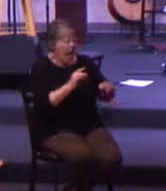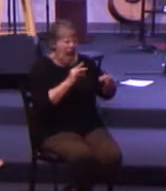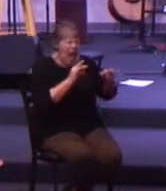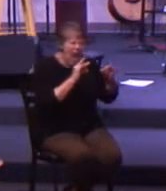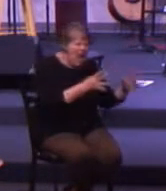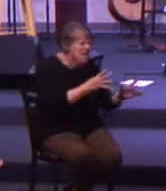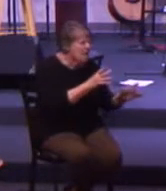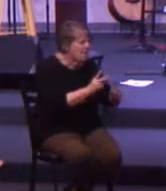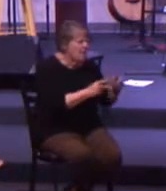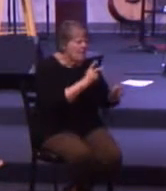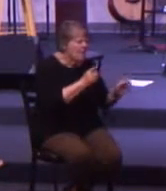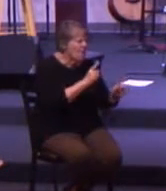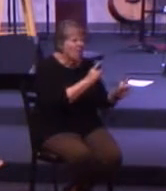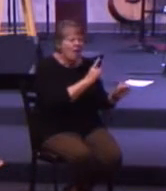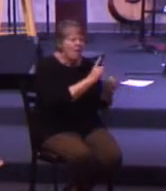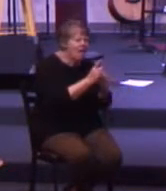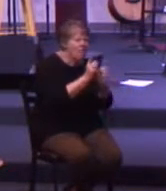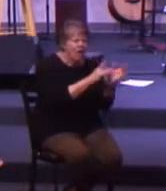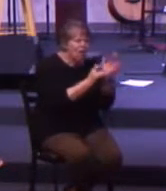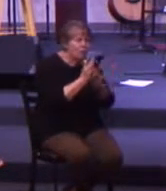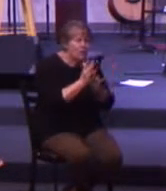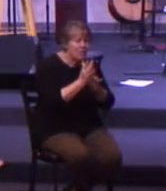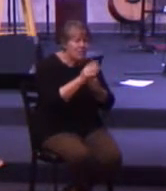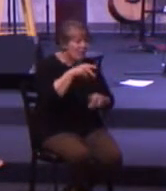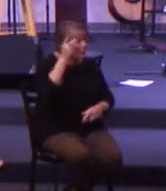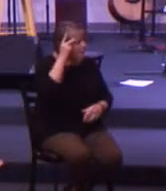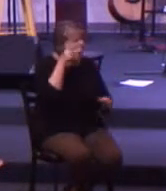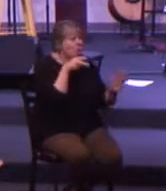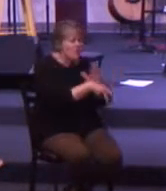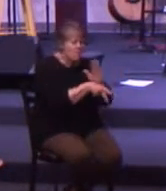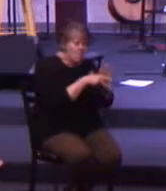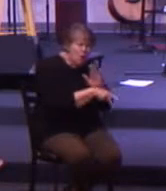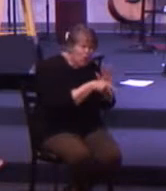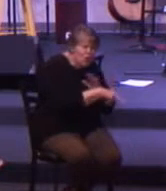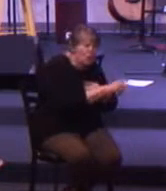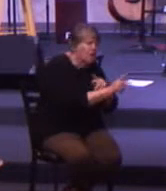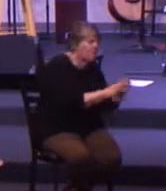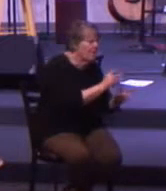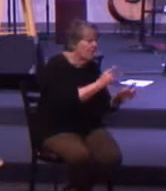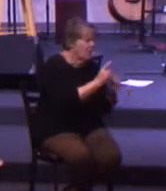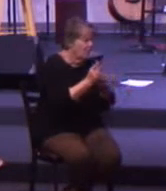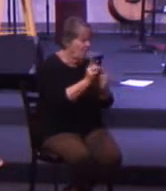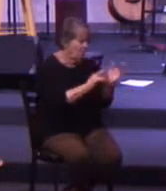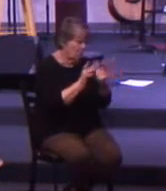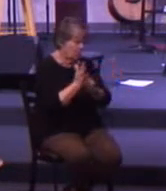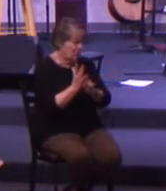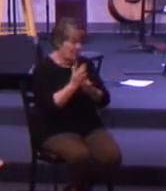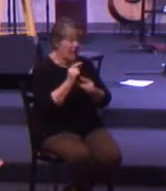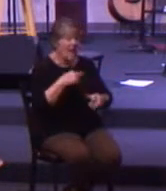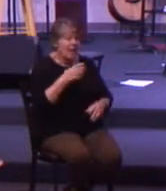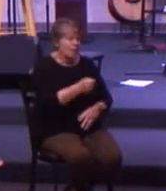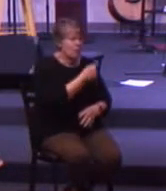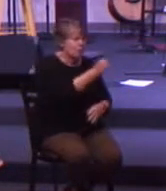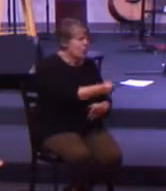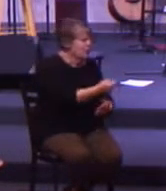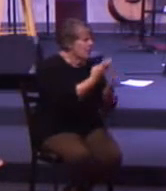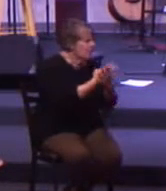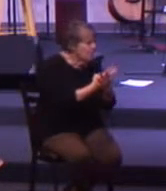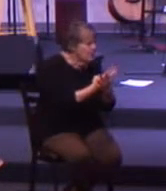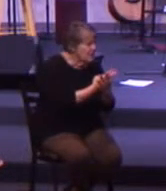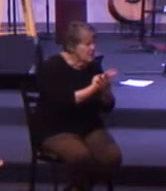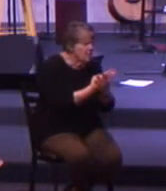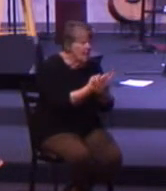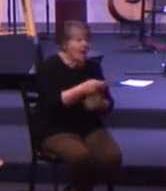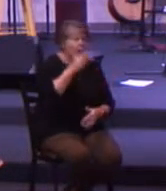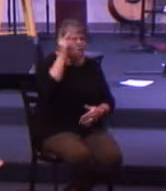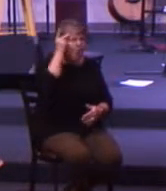Do you know how much Paul hated them? He was murdering them and imprisoning them and doing everything he could to end this